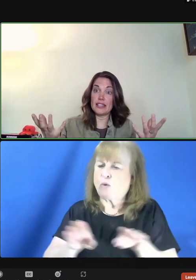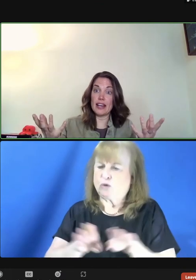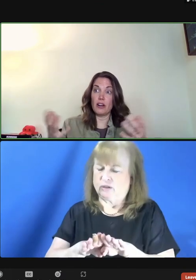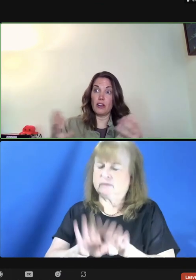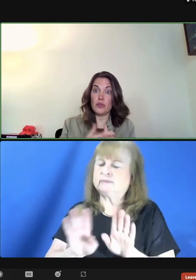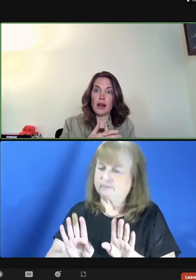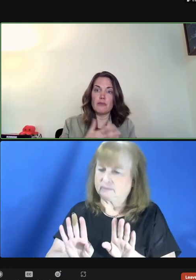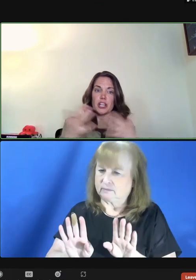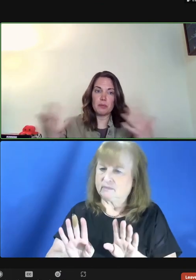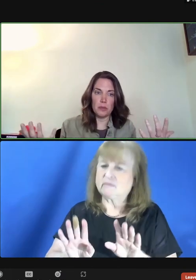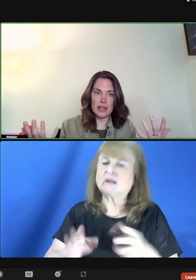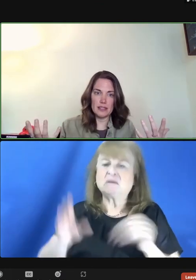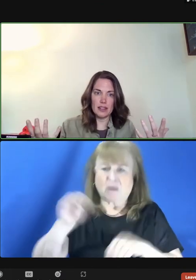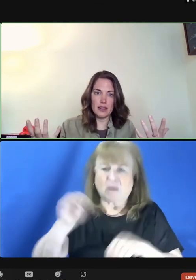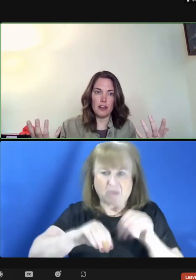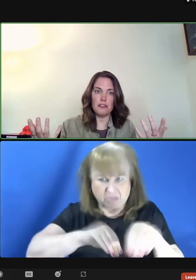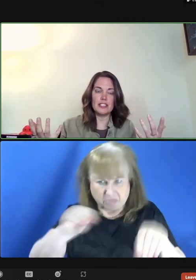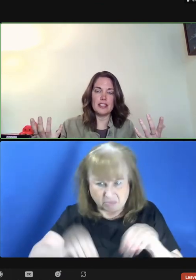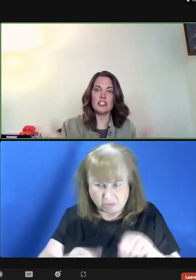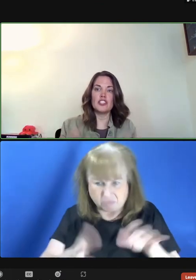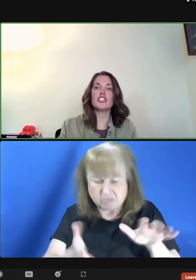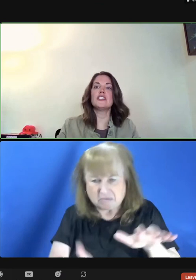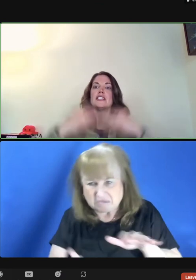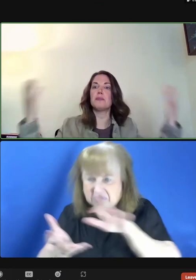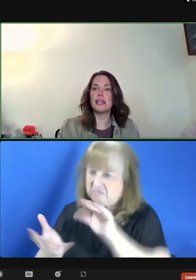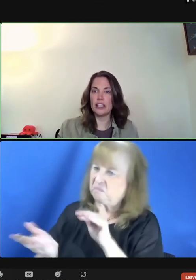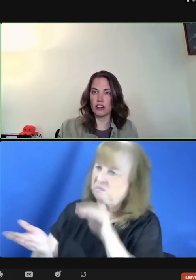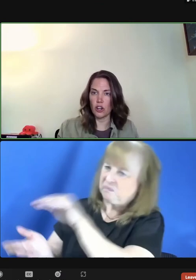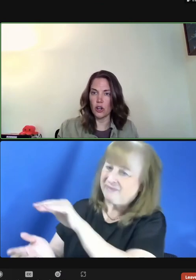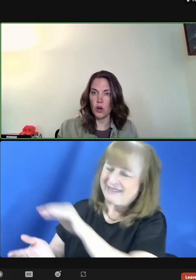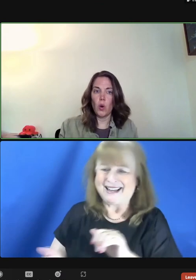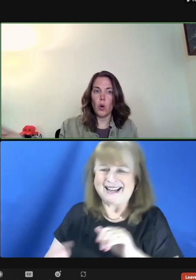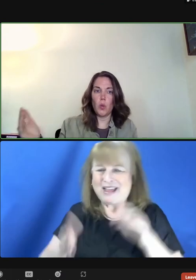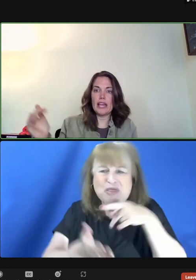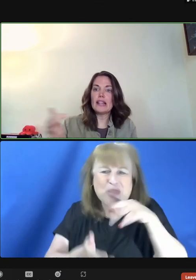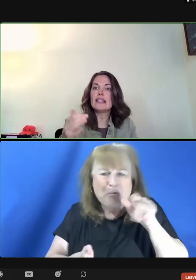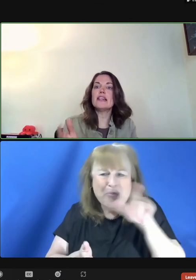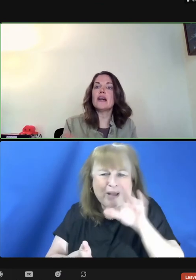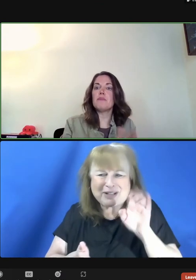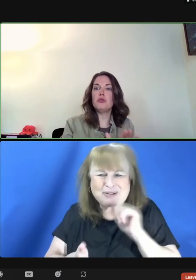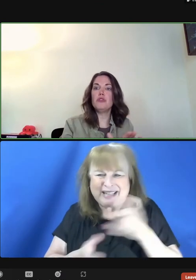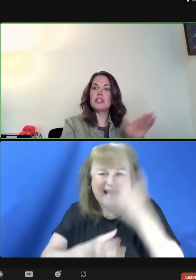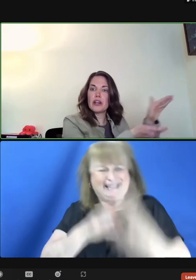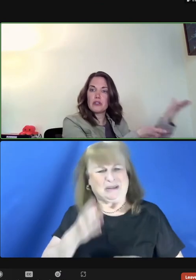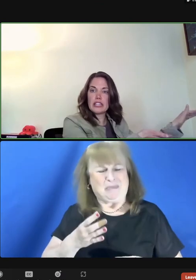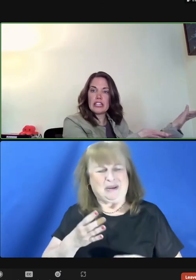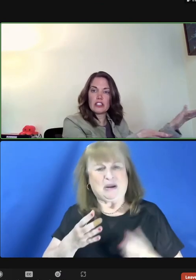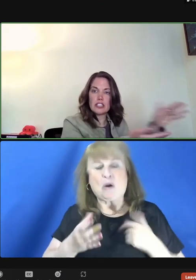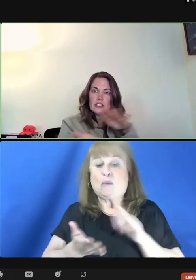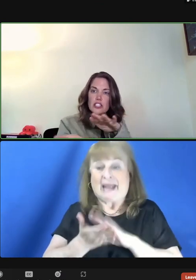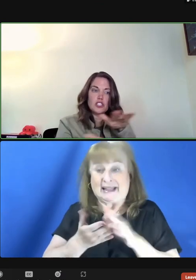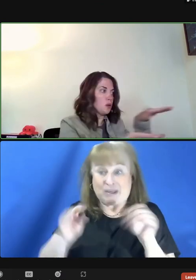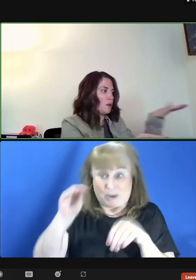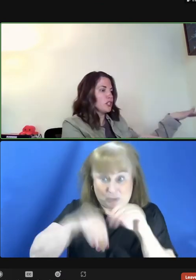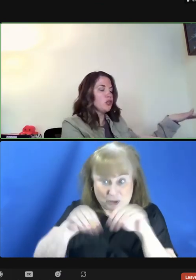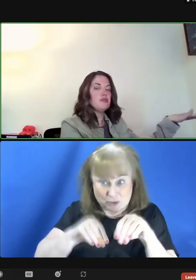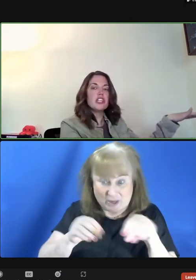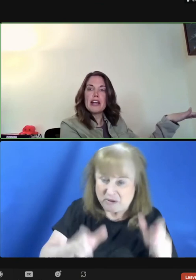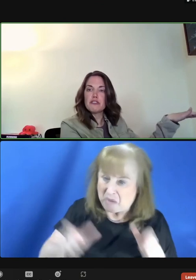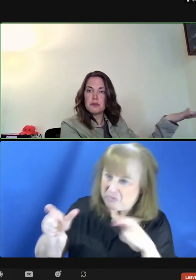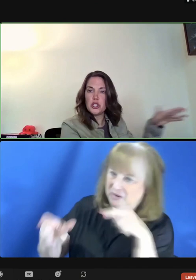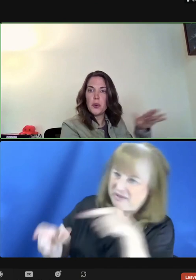it's that also that object permanence of this thing didn't just disappear we cleaned it up and moved it right over here. It's